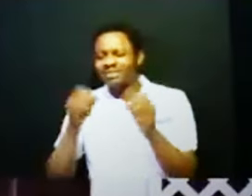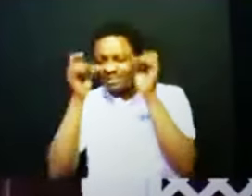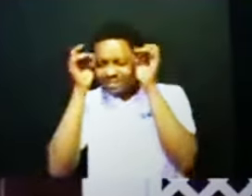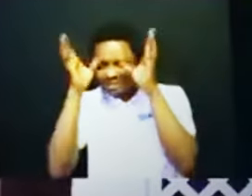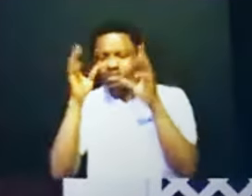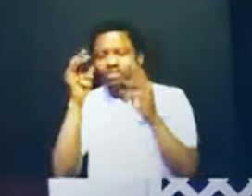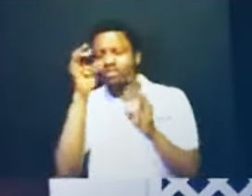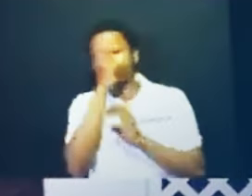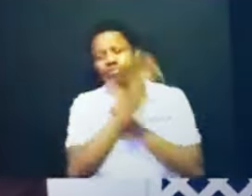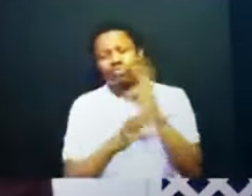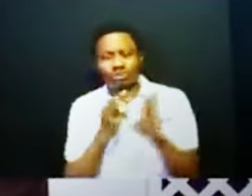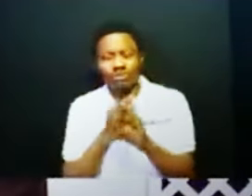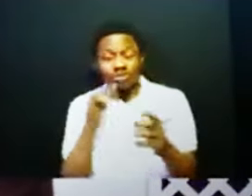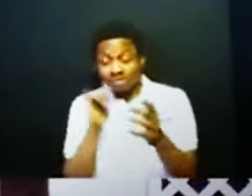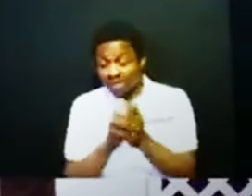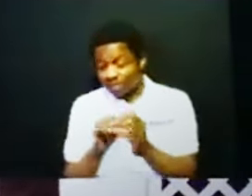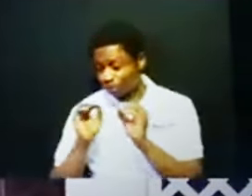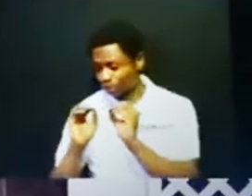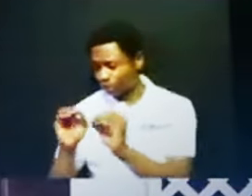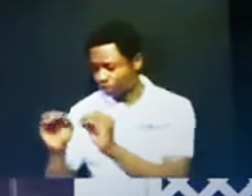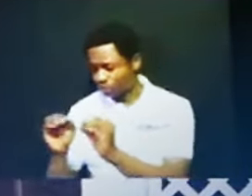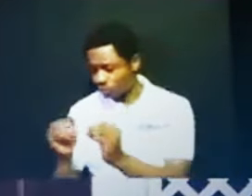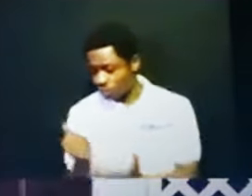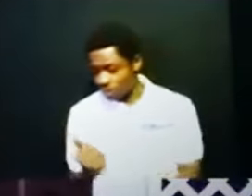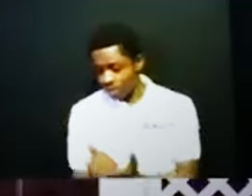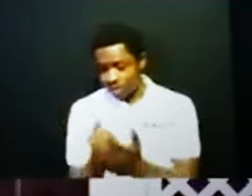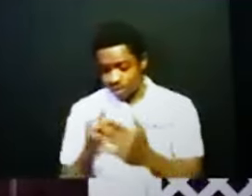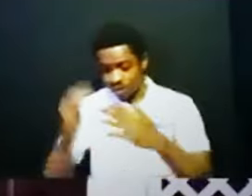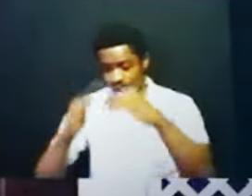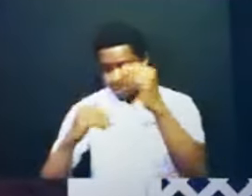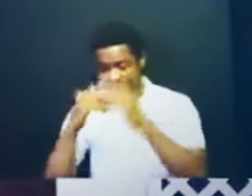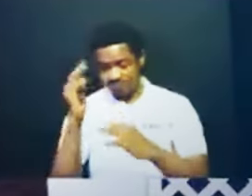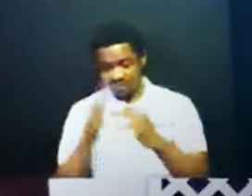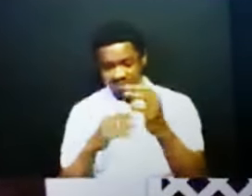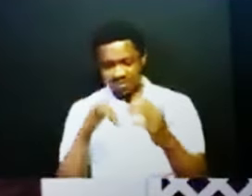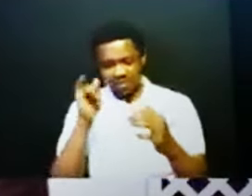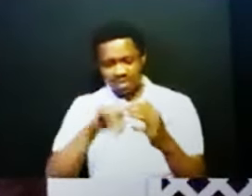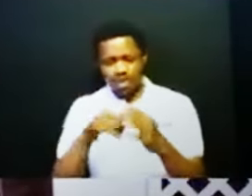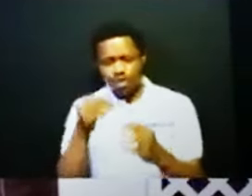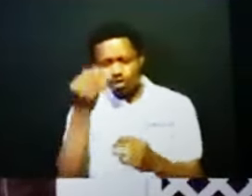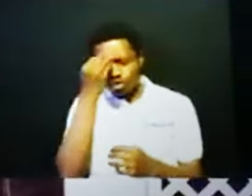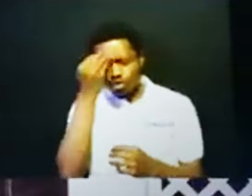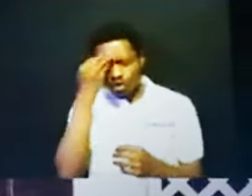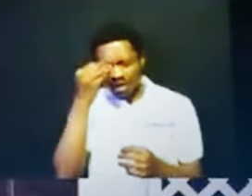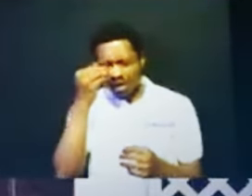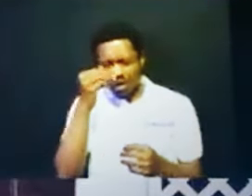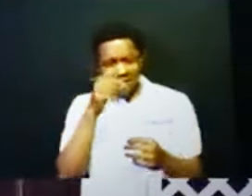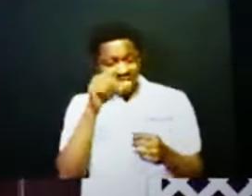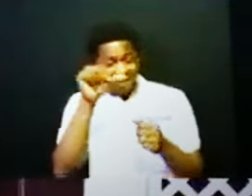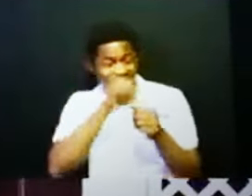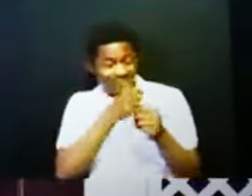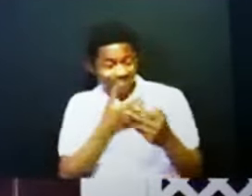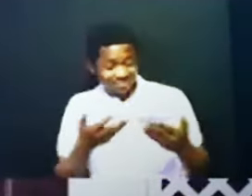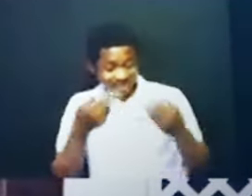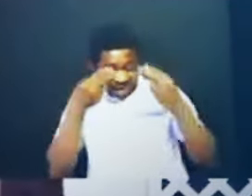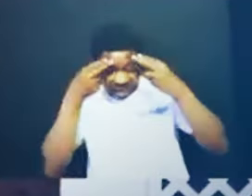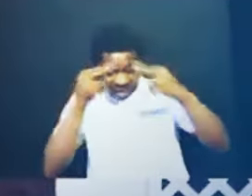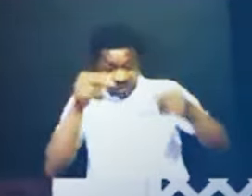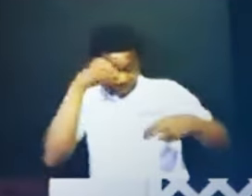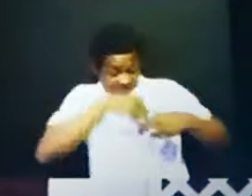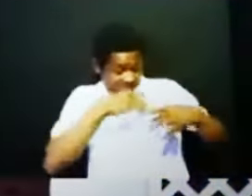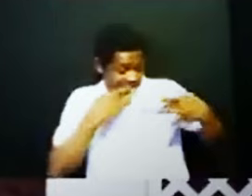it will build in us that consciousness that God is interested in what goes on in our